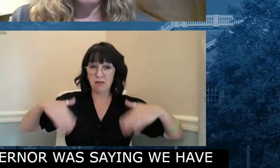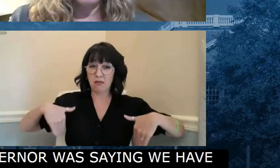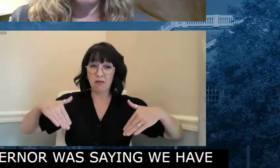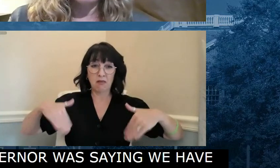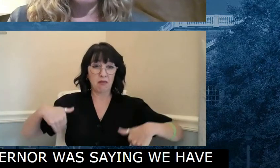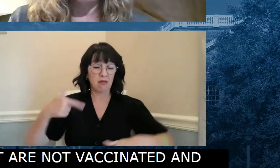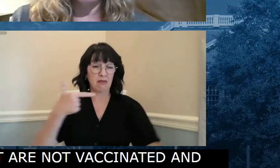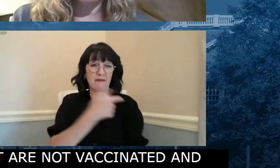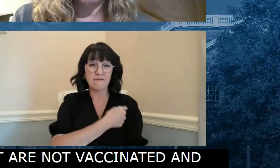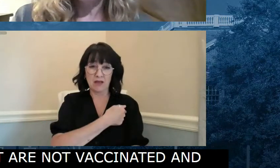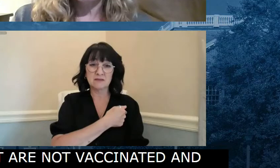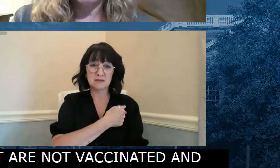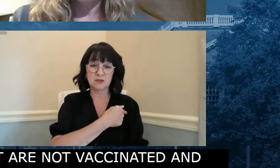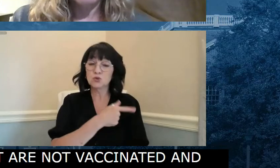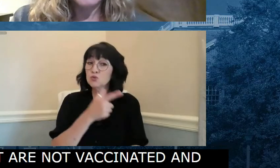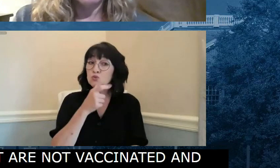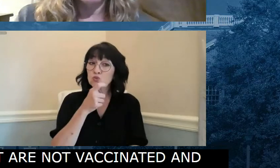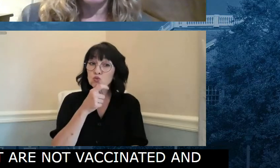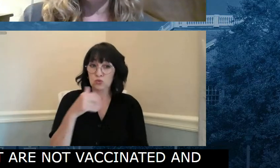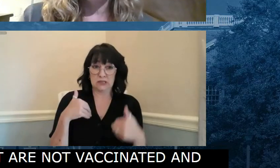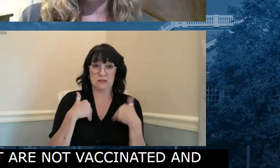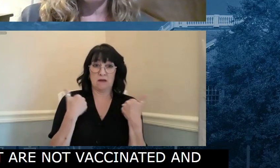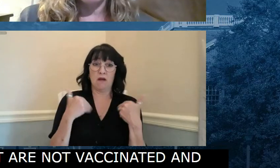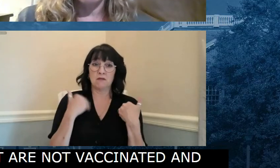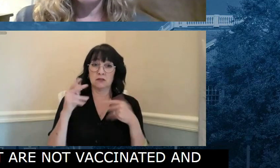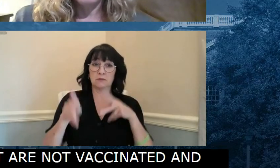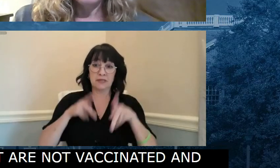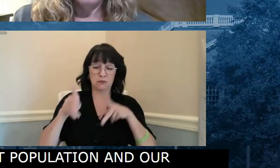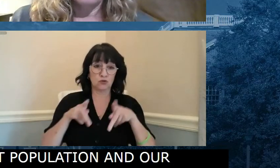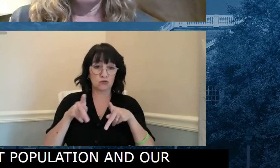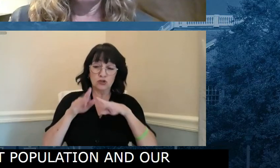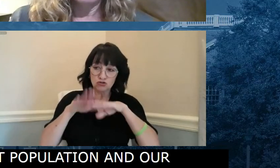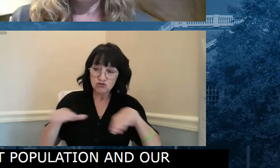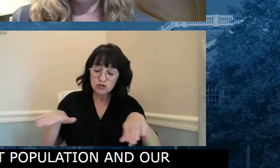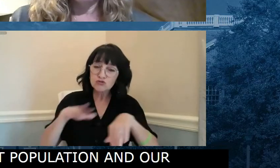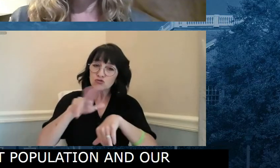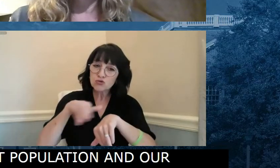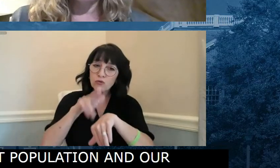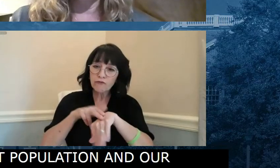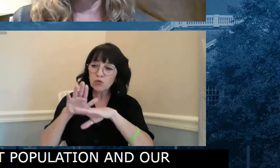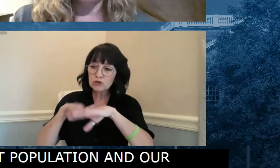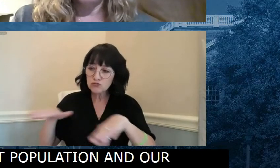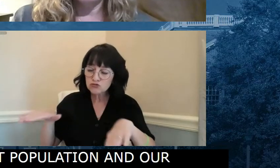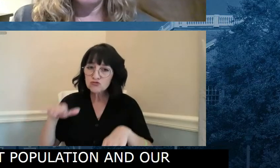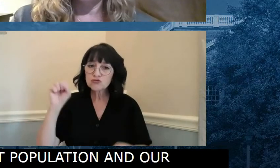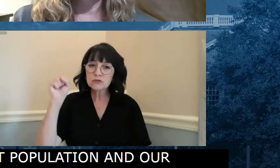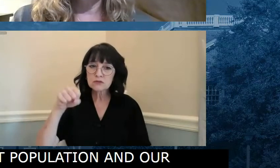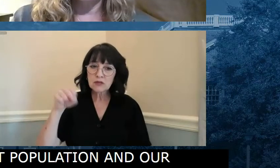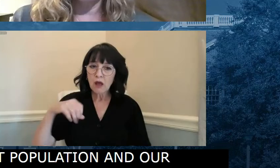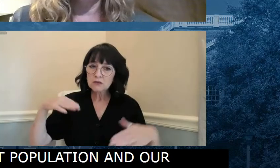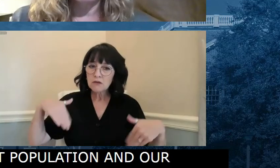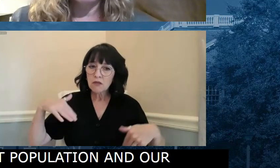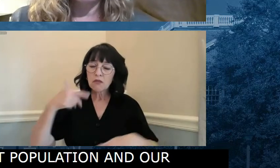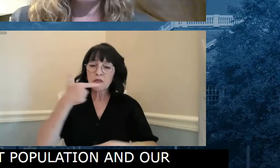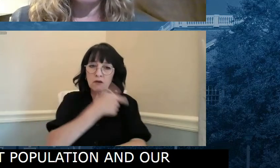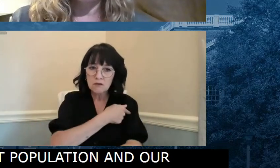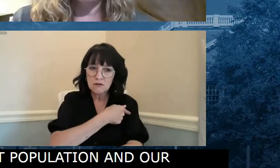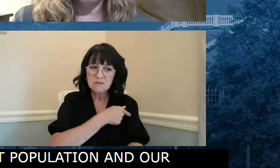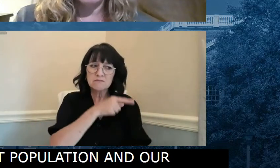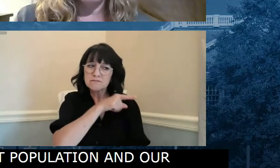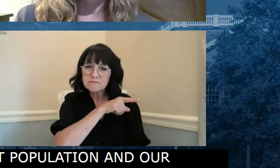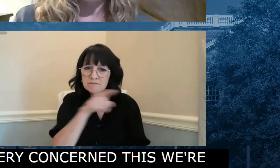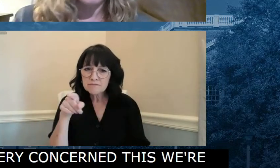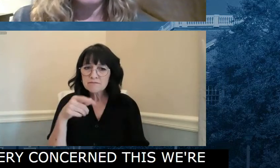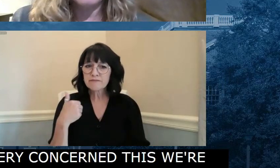and our children as well. And so we are very concerned that we're going to see